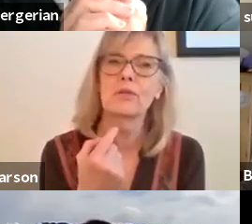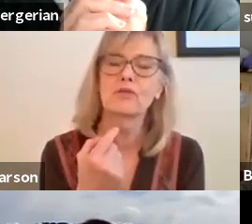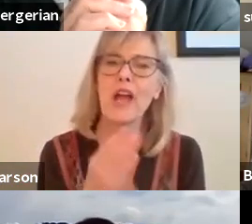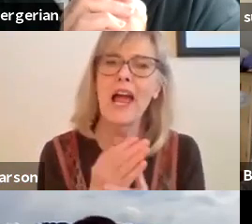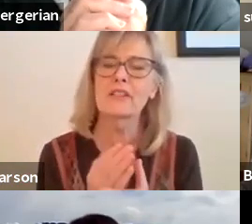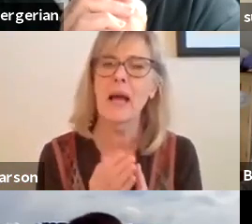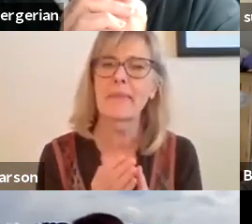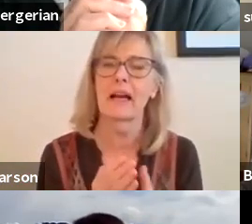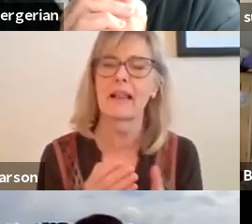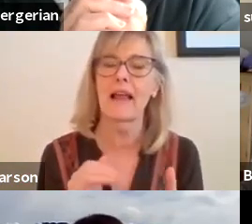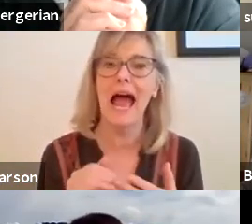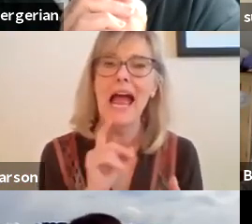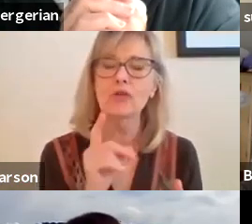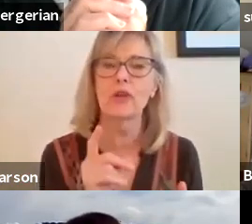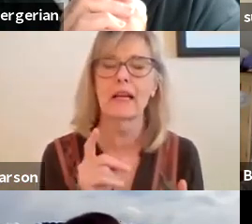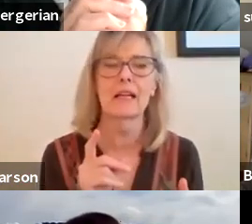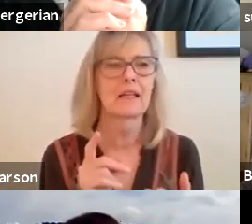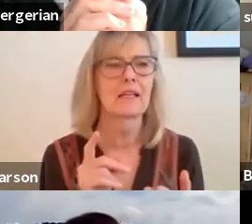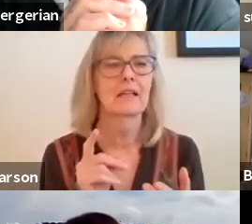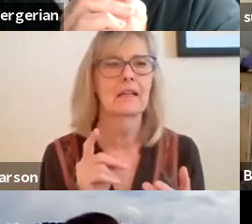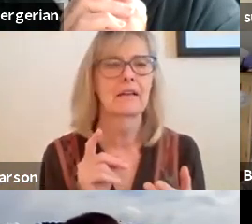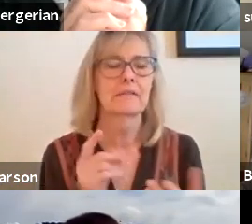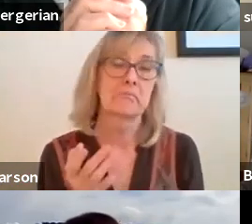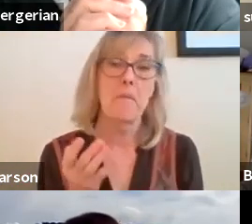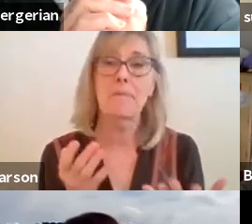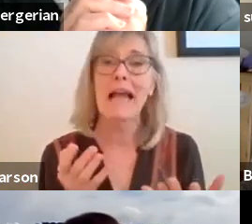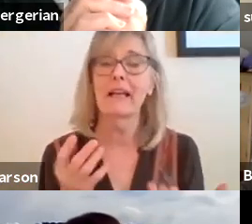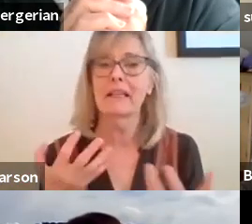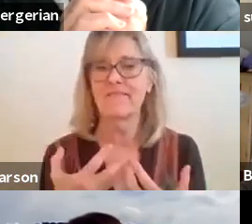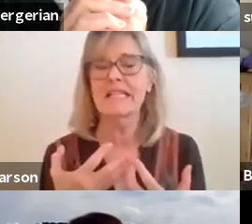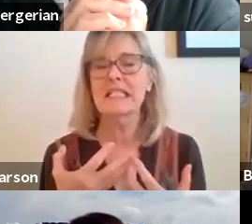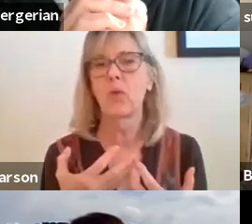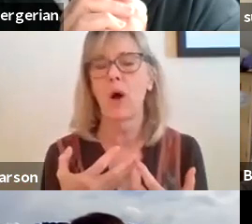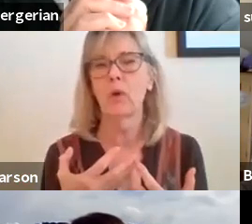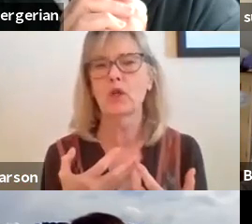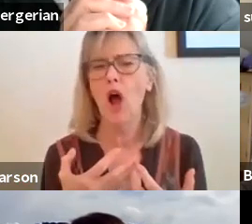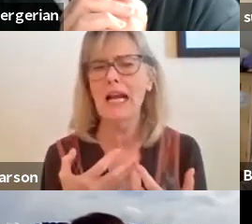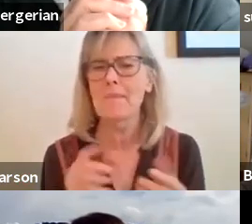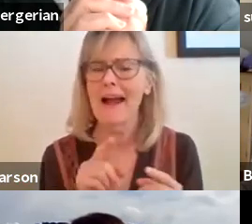So I wanted to share something that